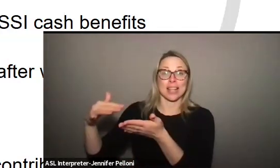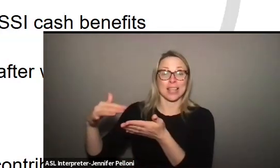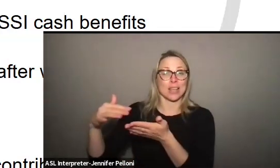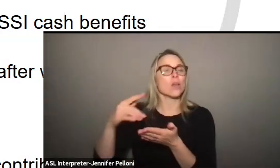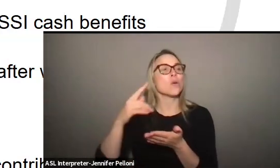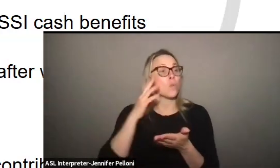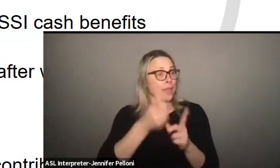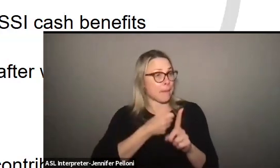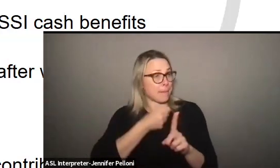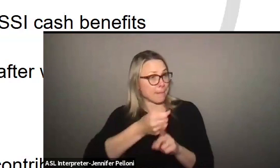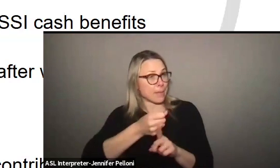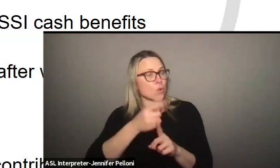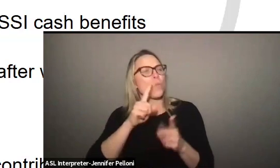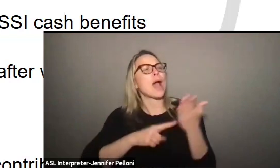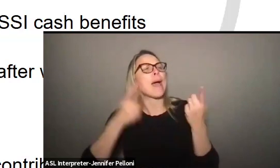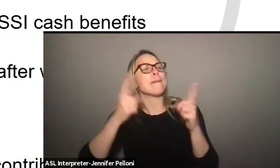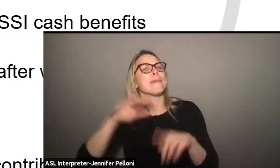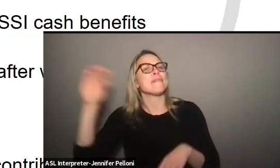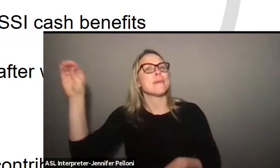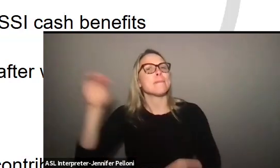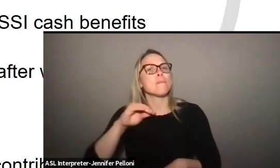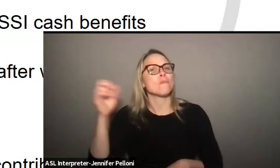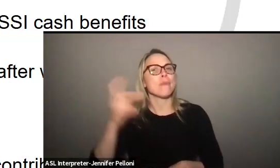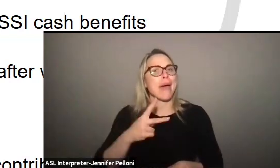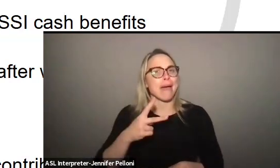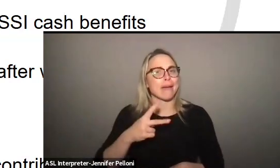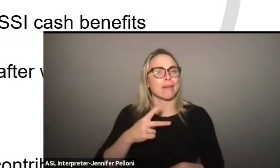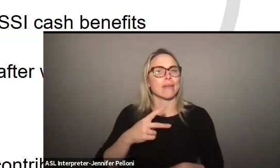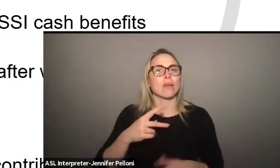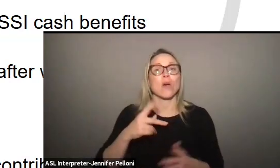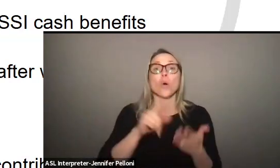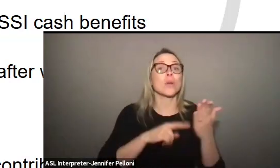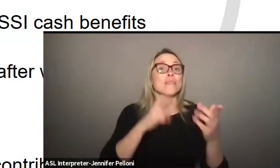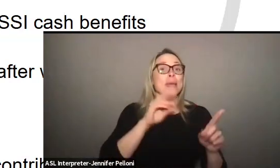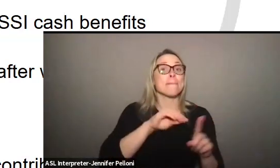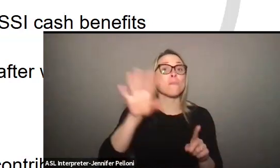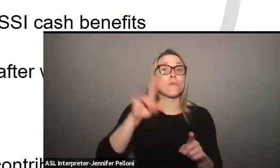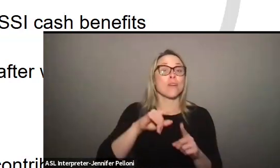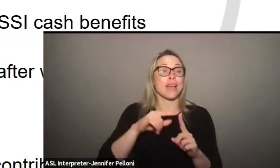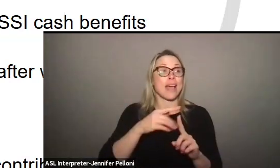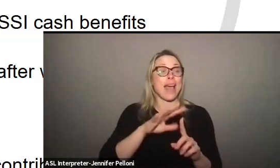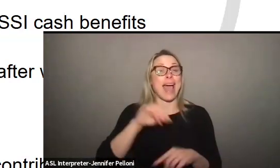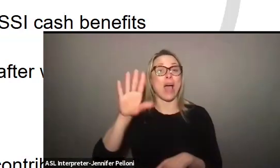they move back from, want to move from the US?